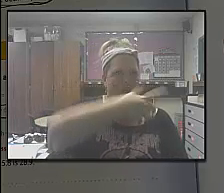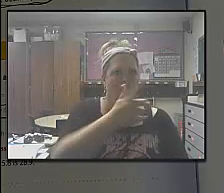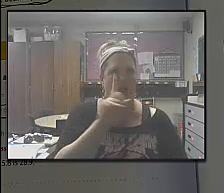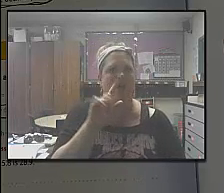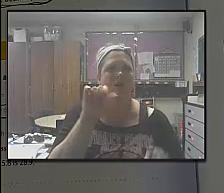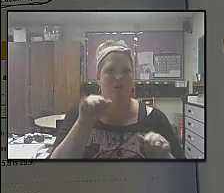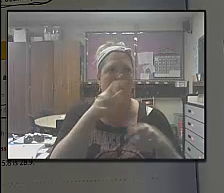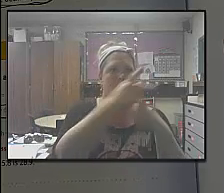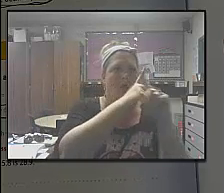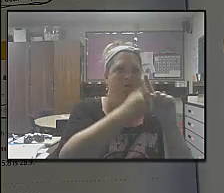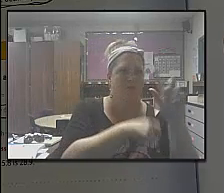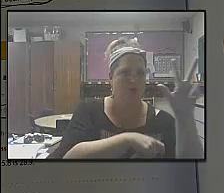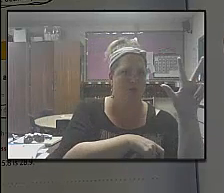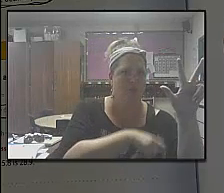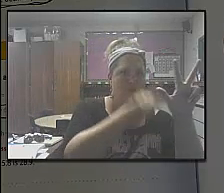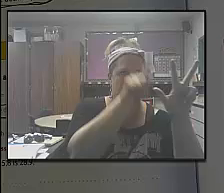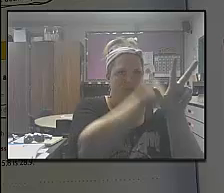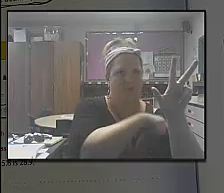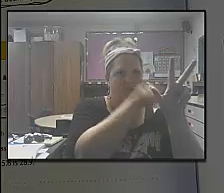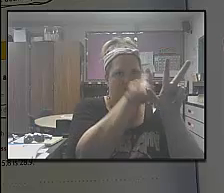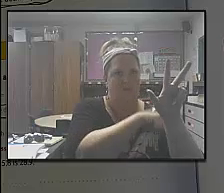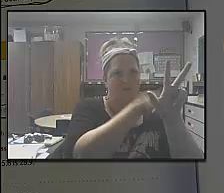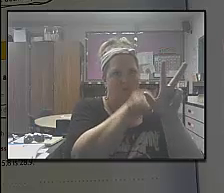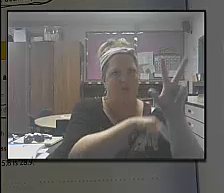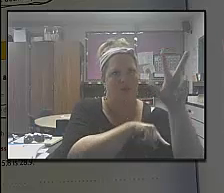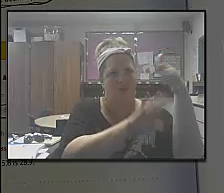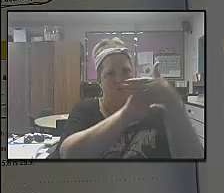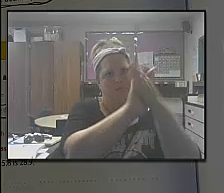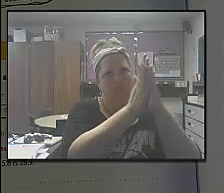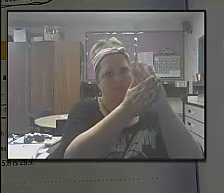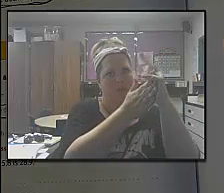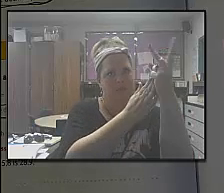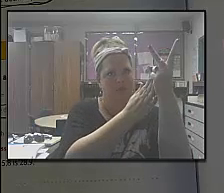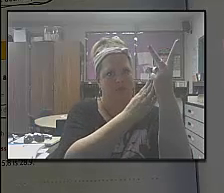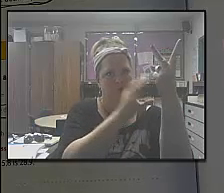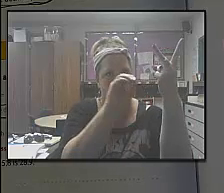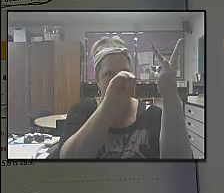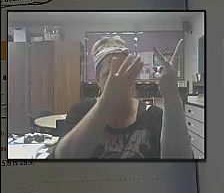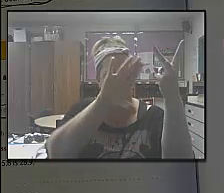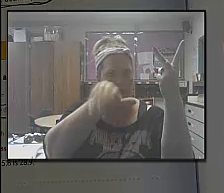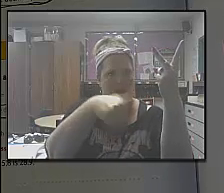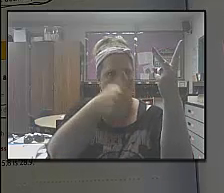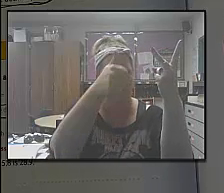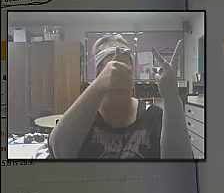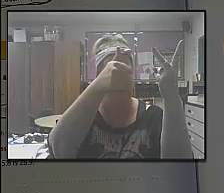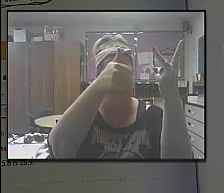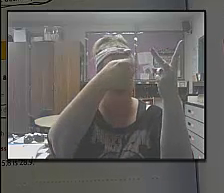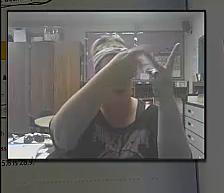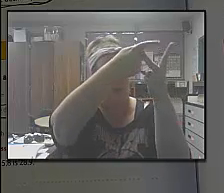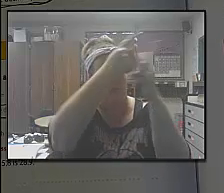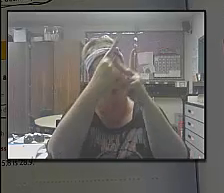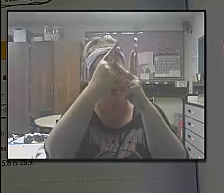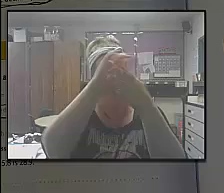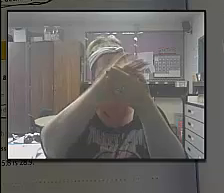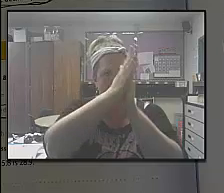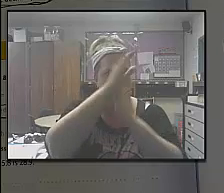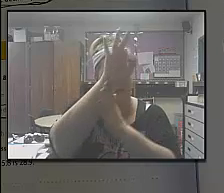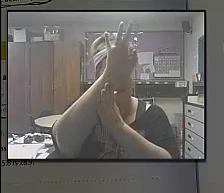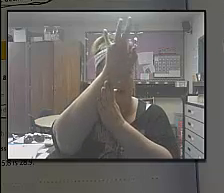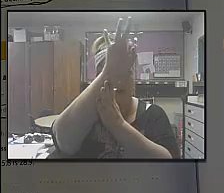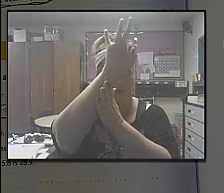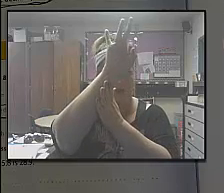you can borrow from a 3. So 3 becomes a 2, 0 becomes a 10. Borrow becomes a